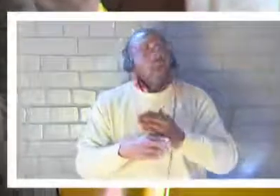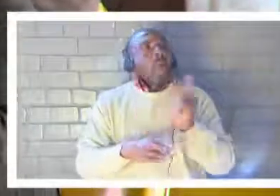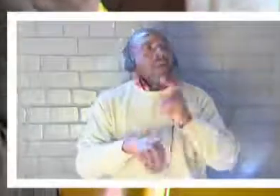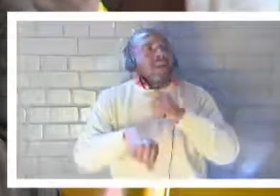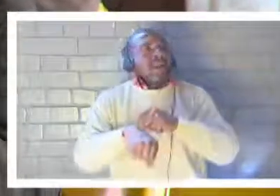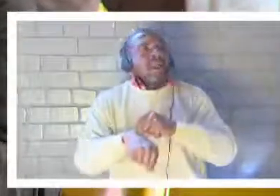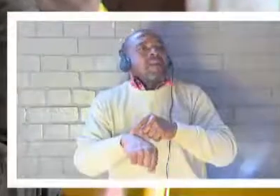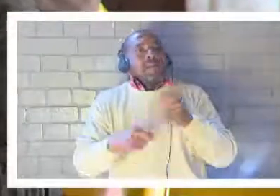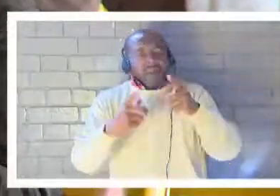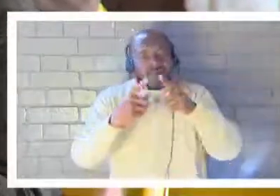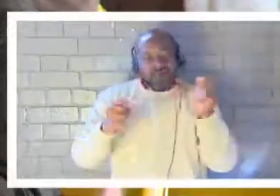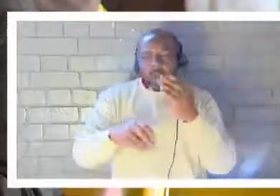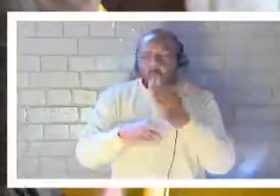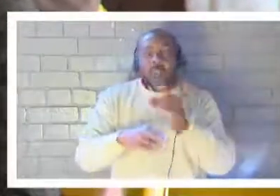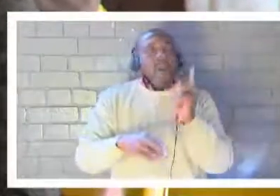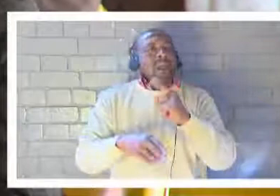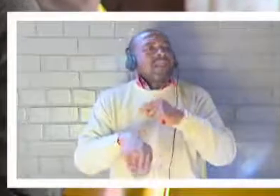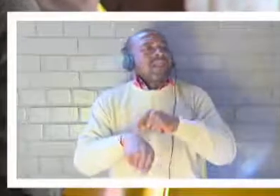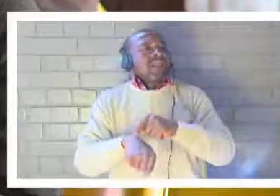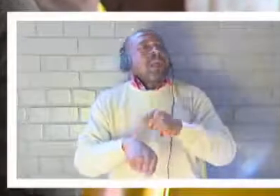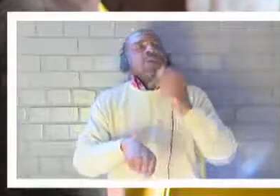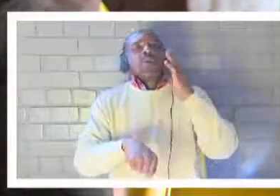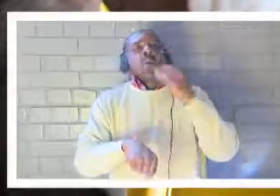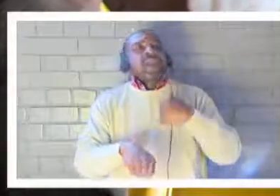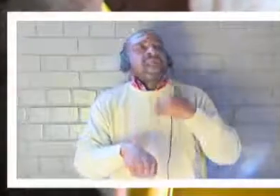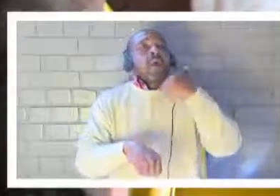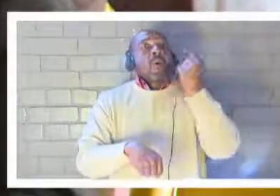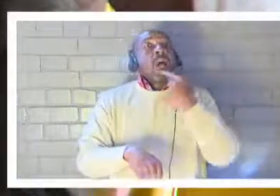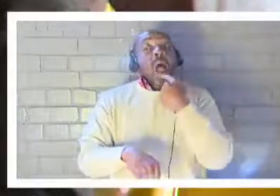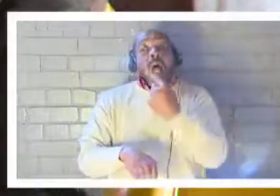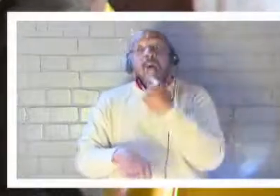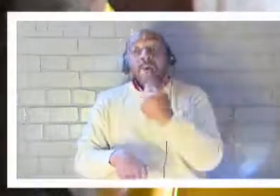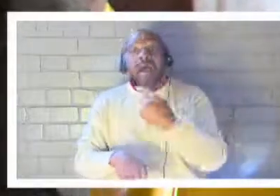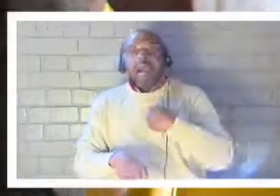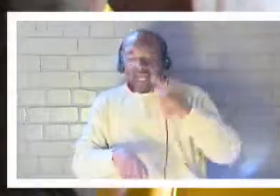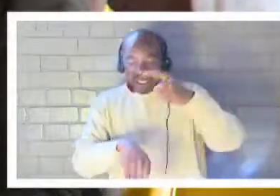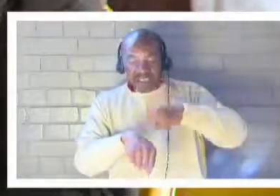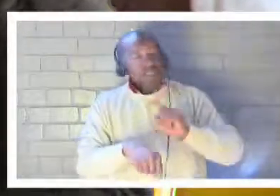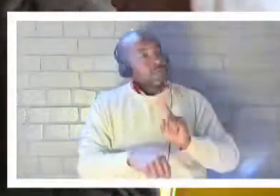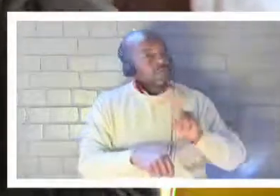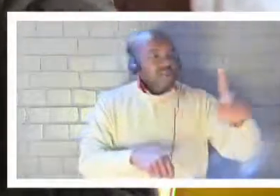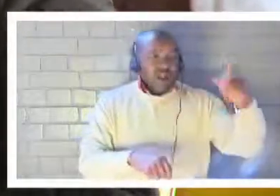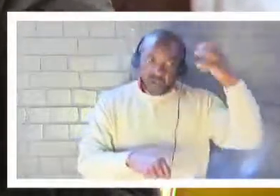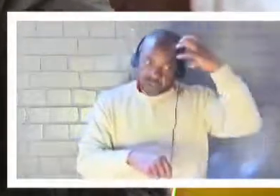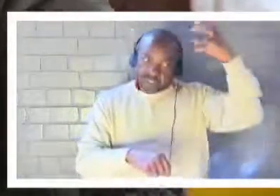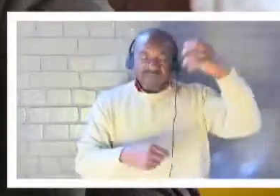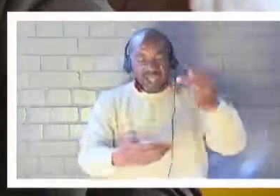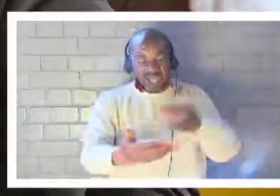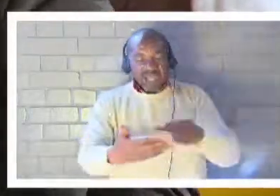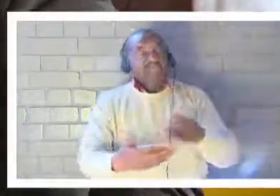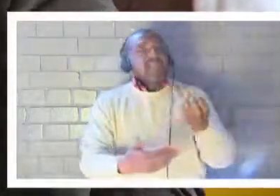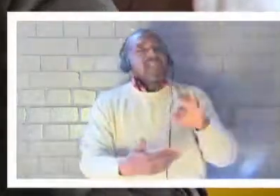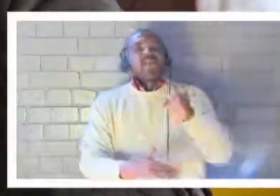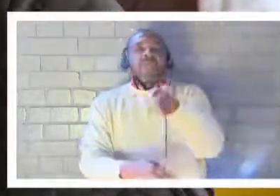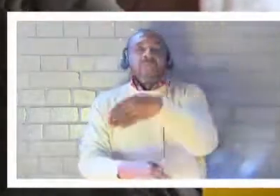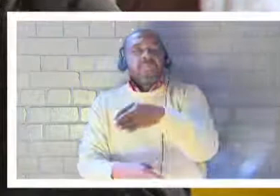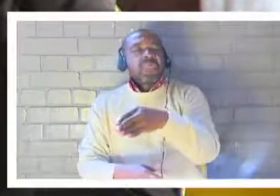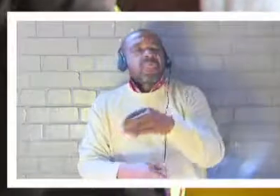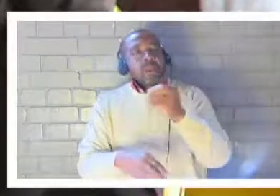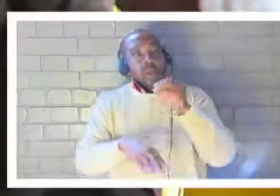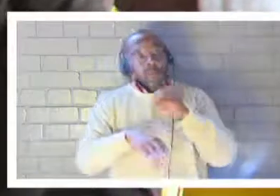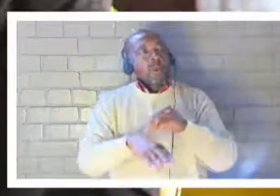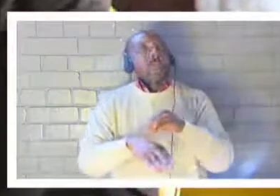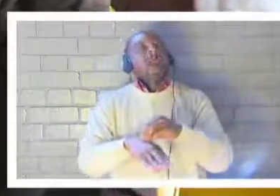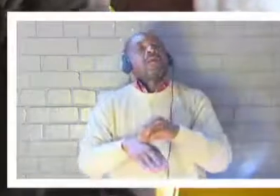via the chief artisan. If their chief artisan is not there, it's a problem. So, and then this thing is go to